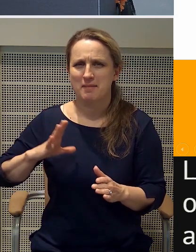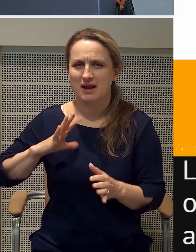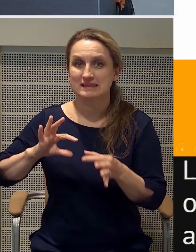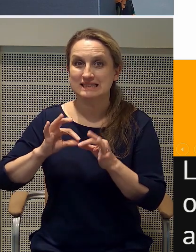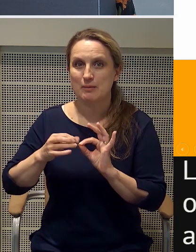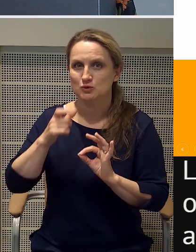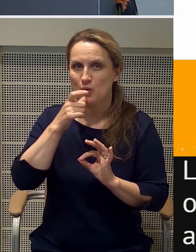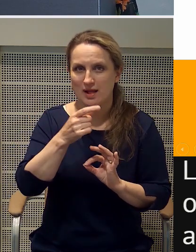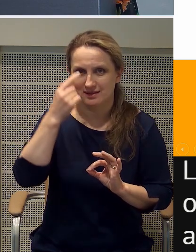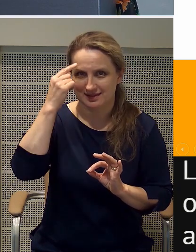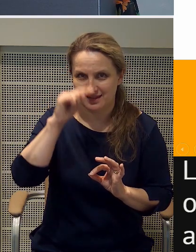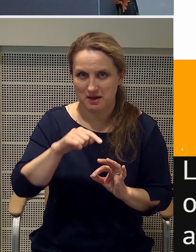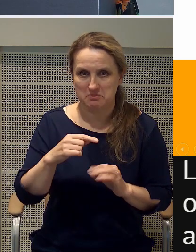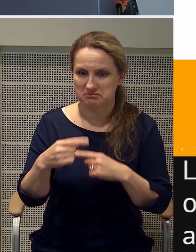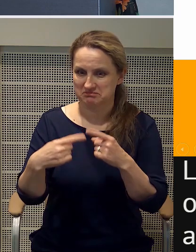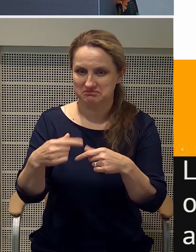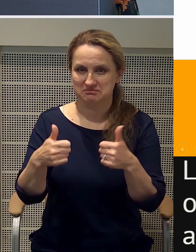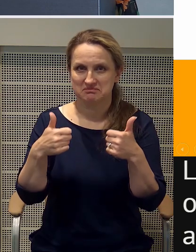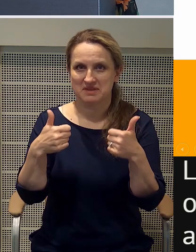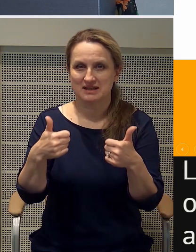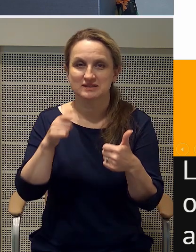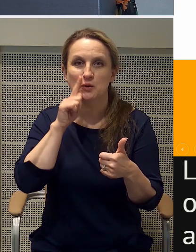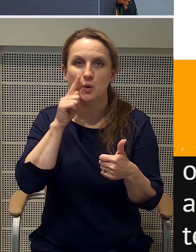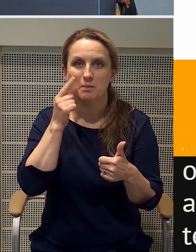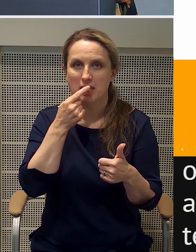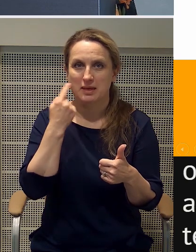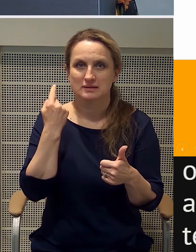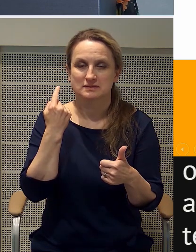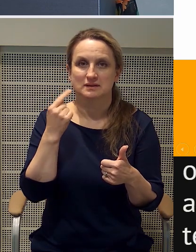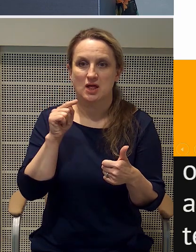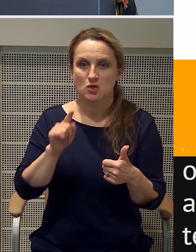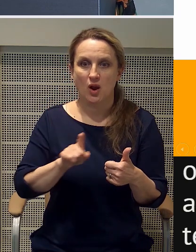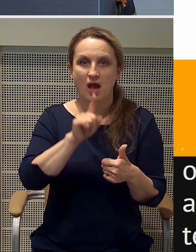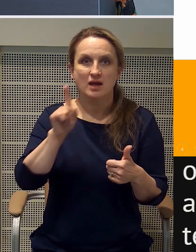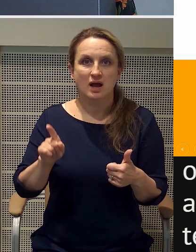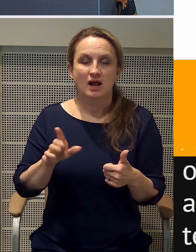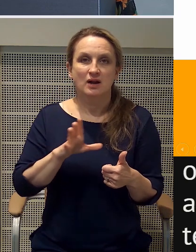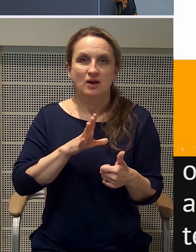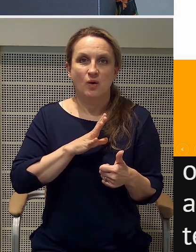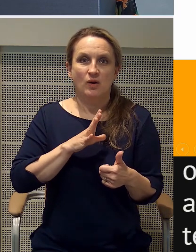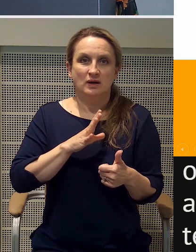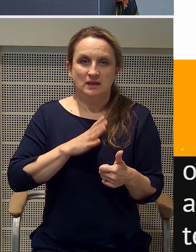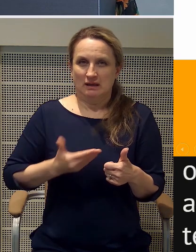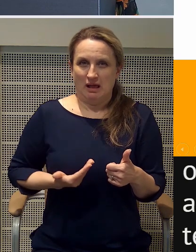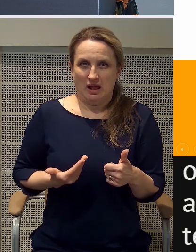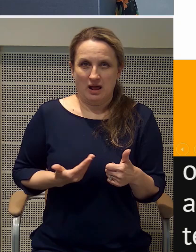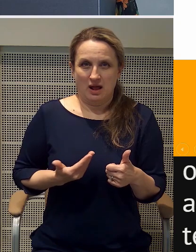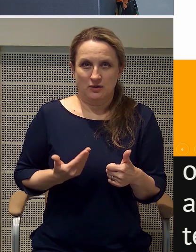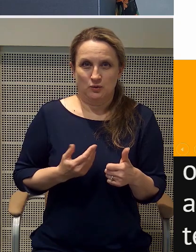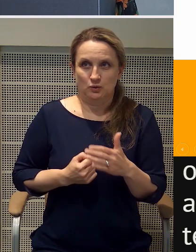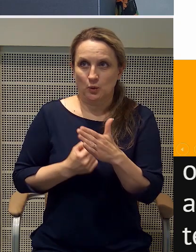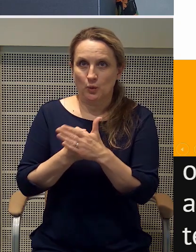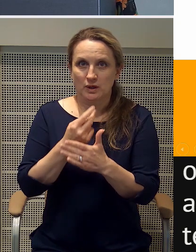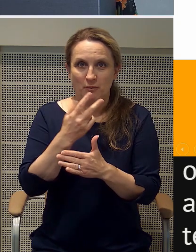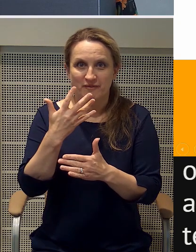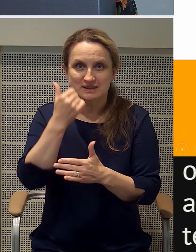treatment. And maybe Katrin can give more details afterwards, but as far as